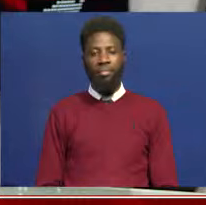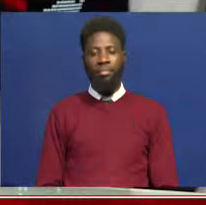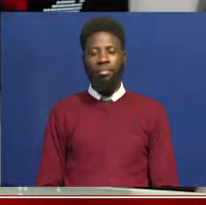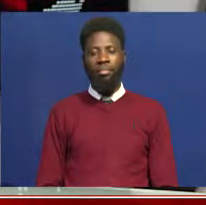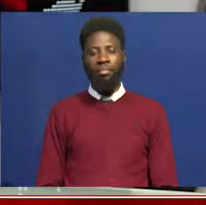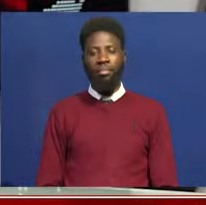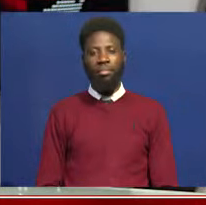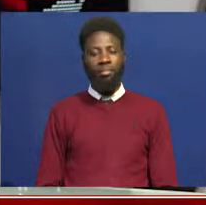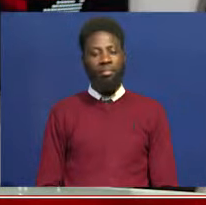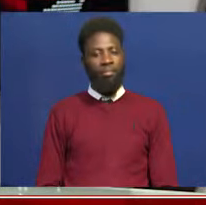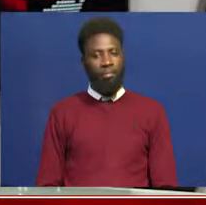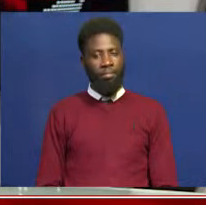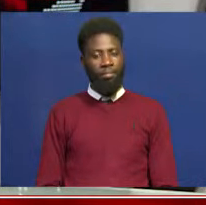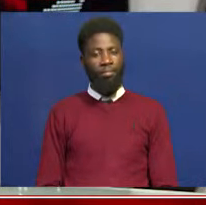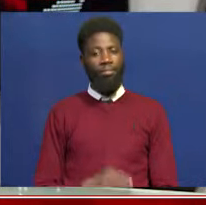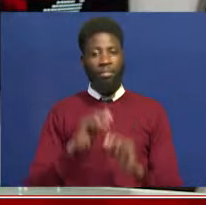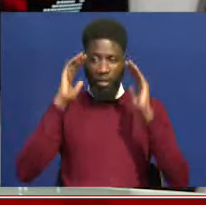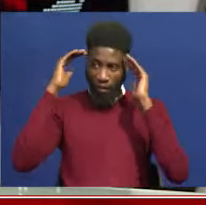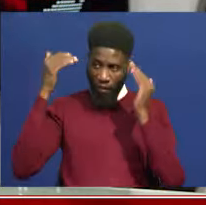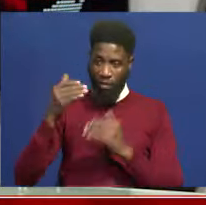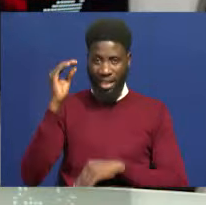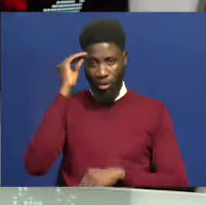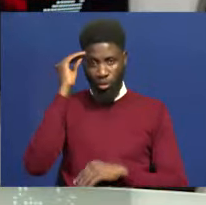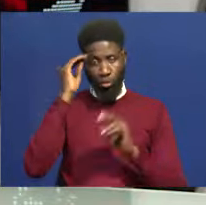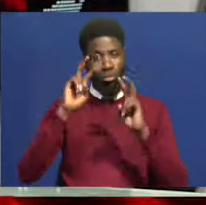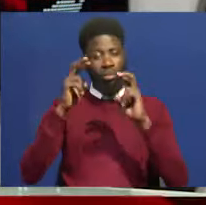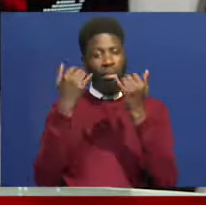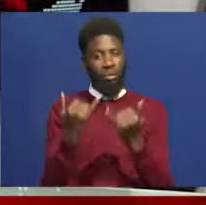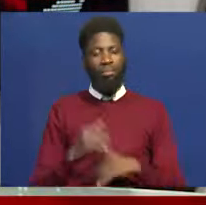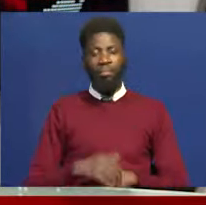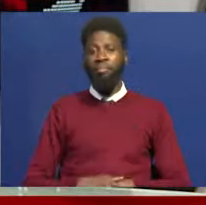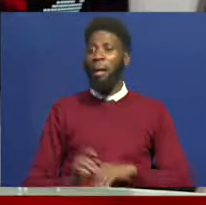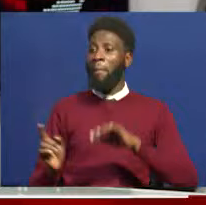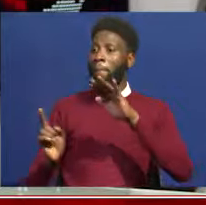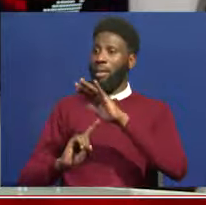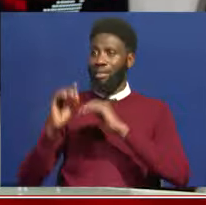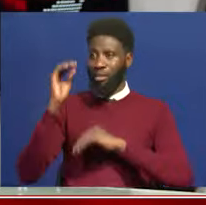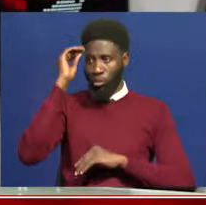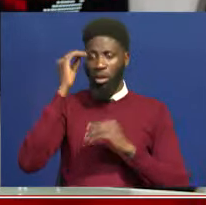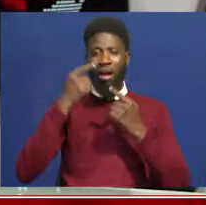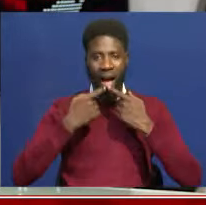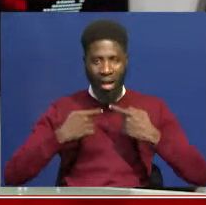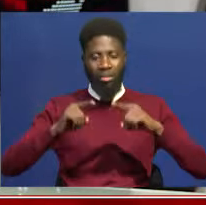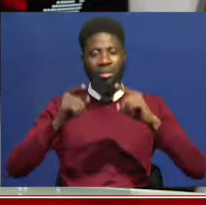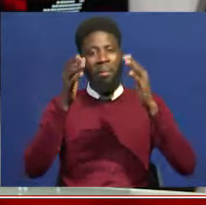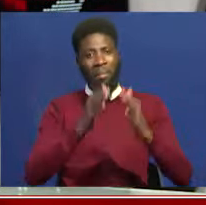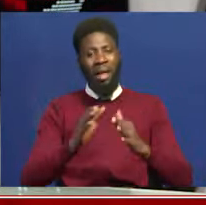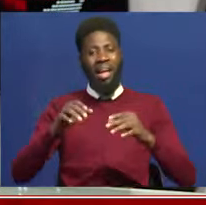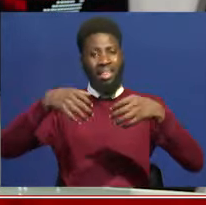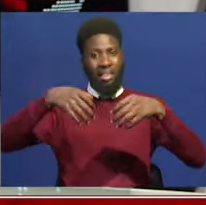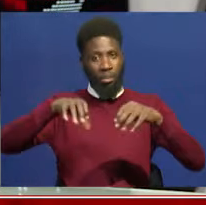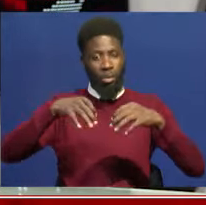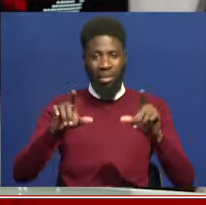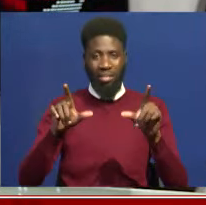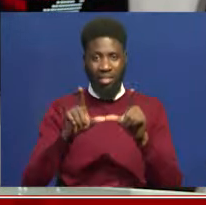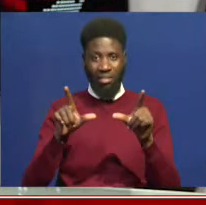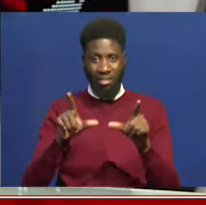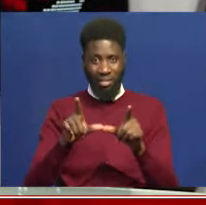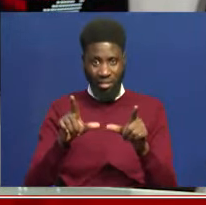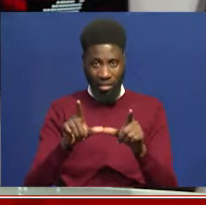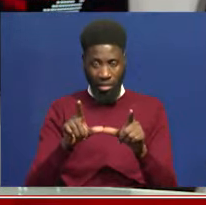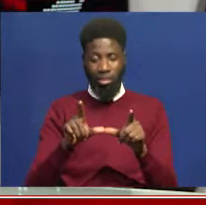Now shifting gears to matters education, where the Ministry of Education has announced plans to phase out diploma and certificate courses